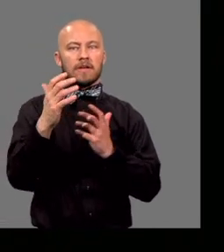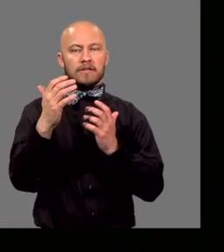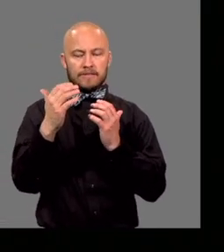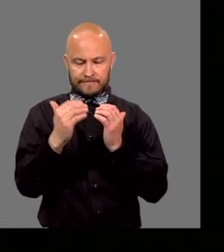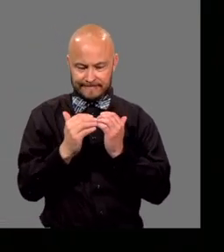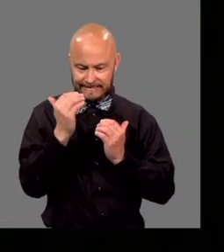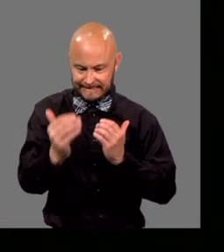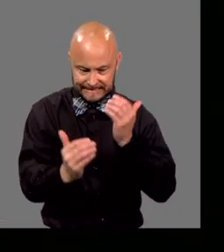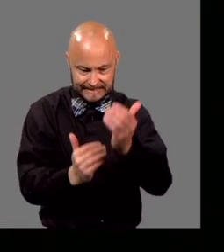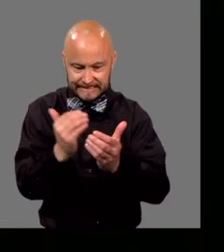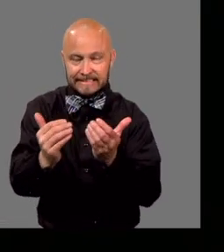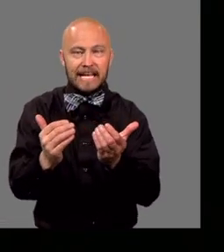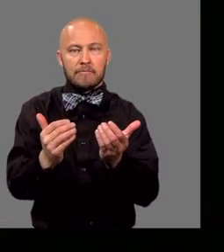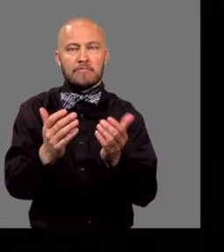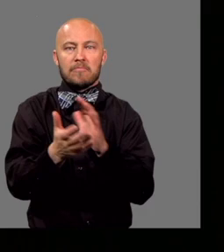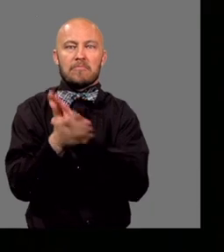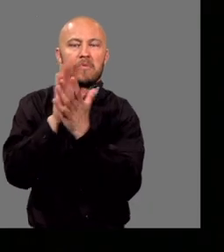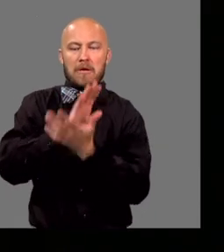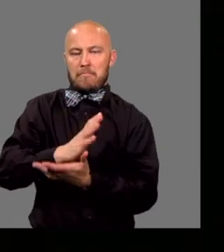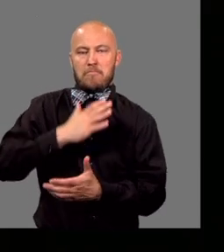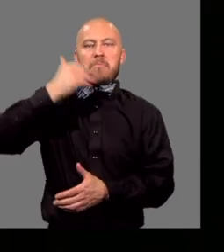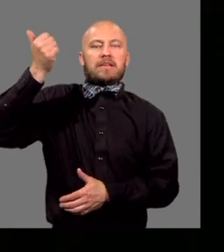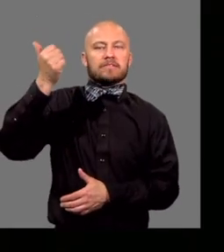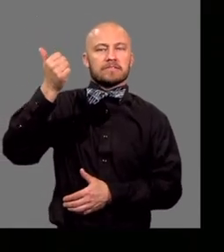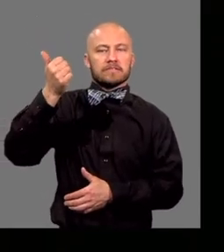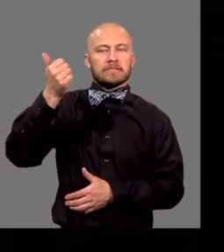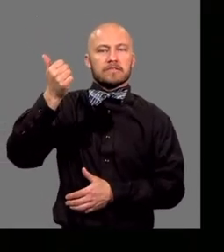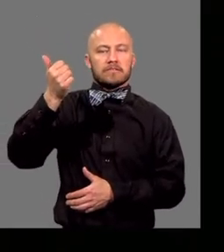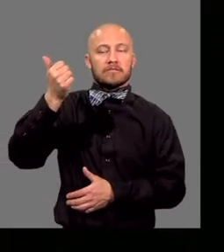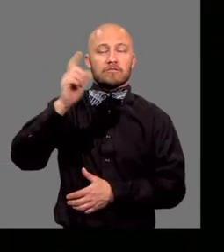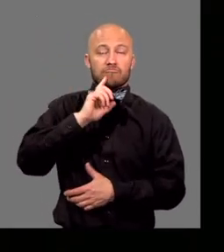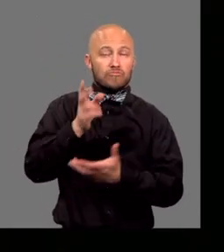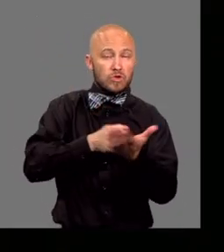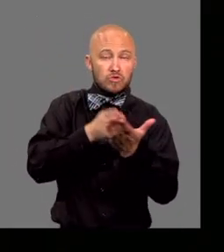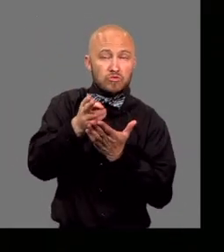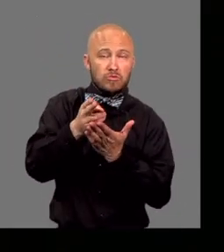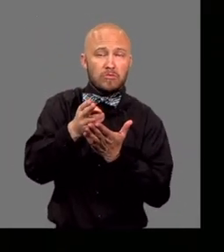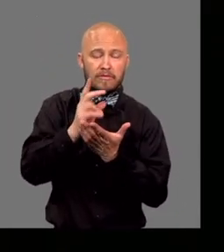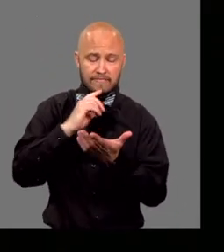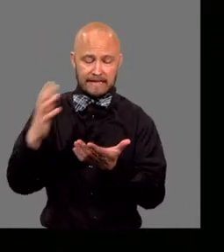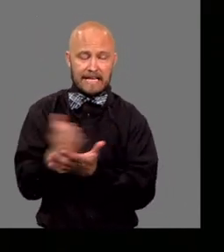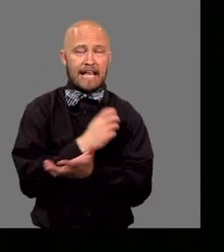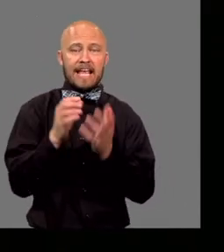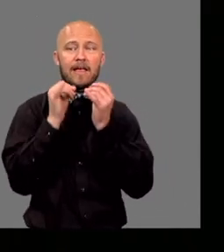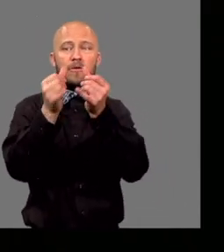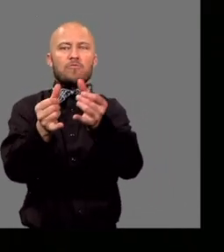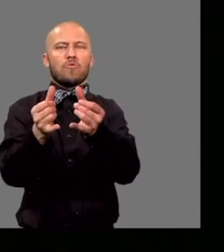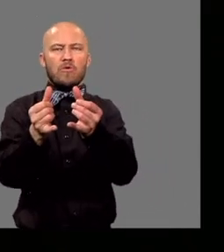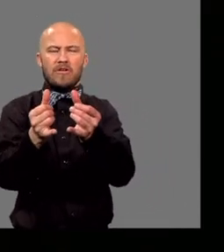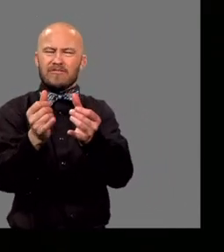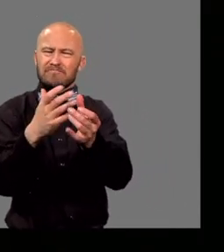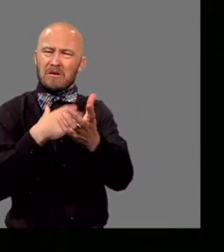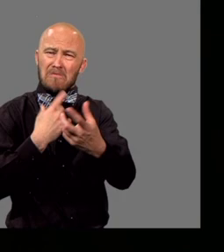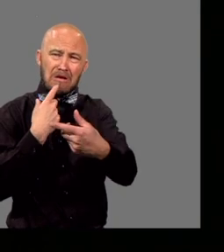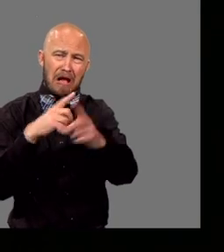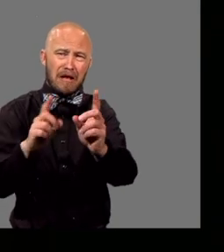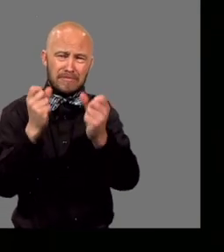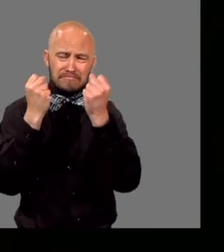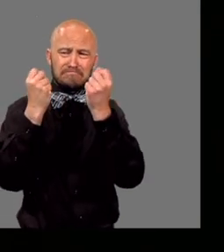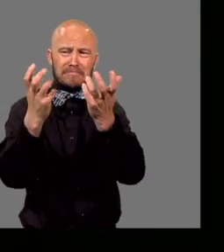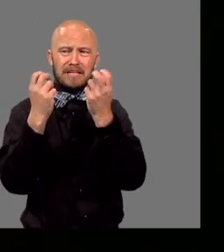many steps towards the very best version of you. In truth, in earning your award, you accomplished